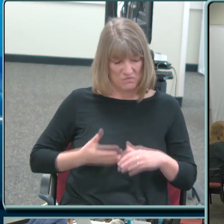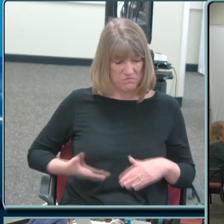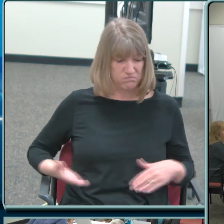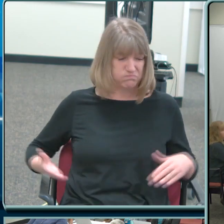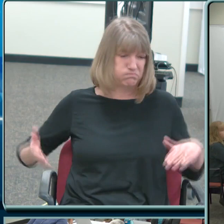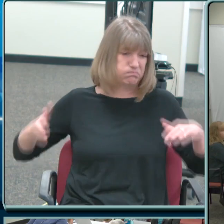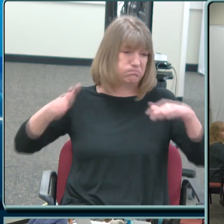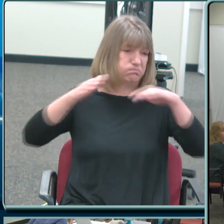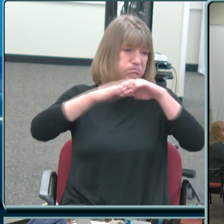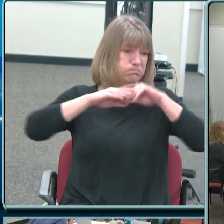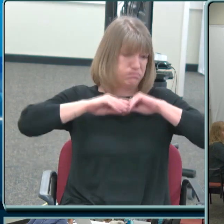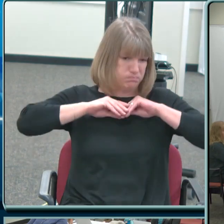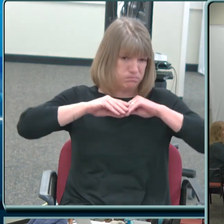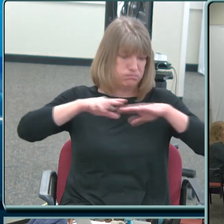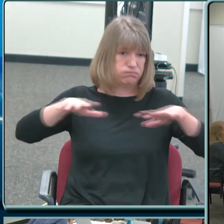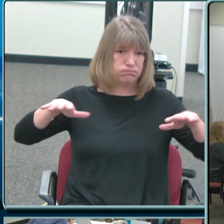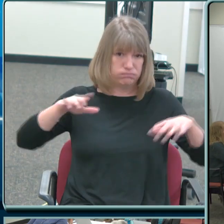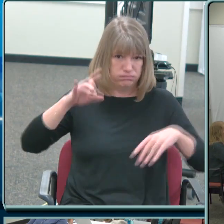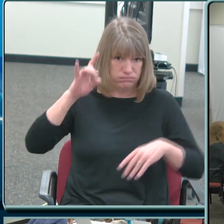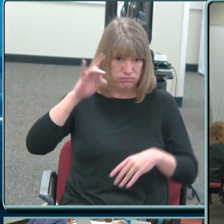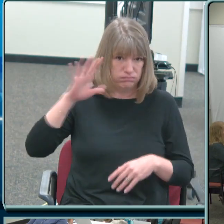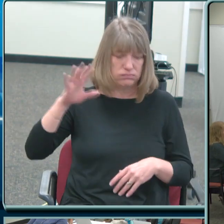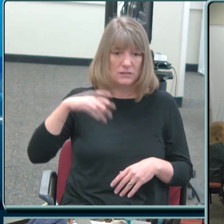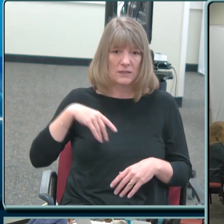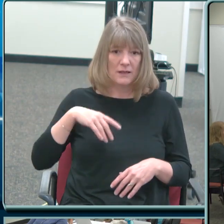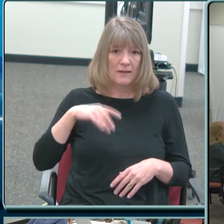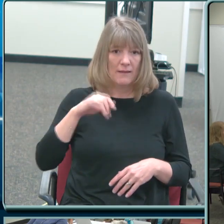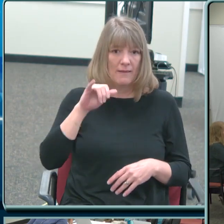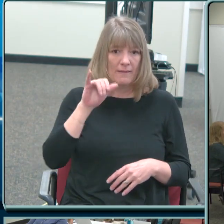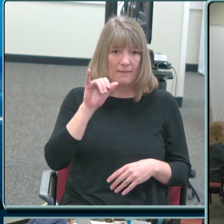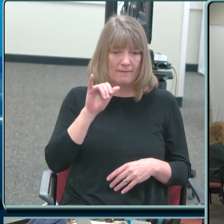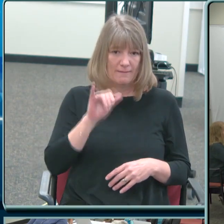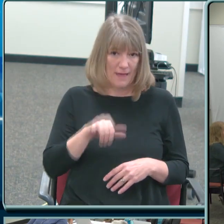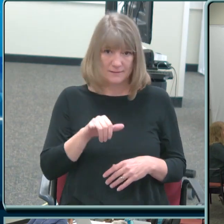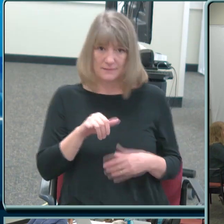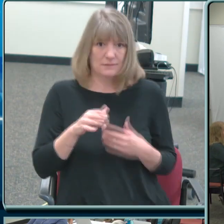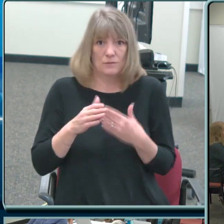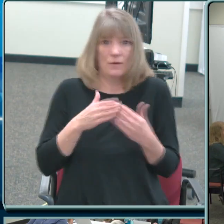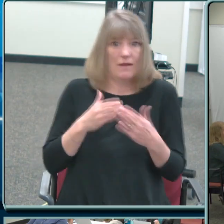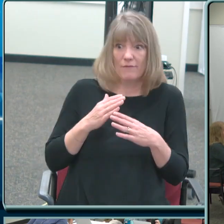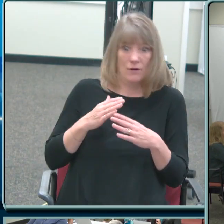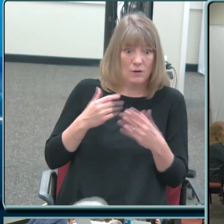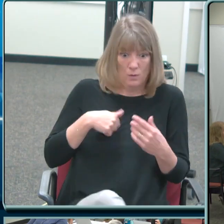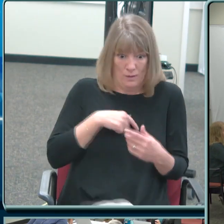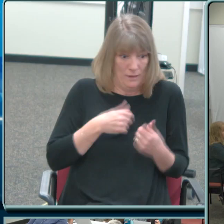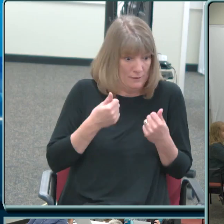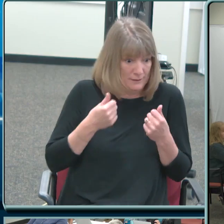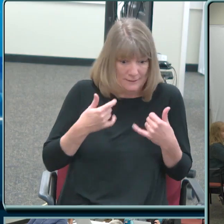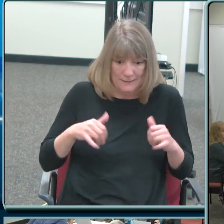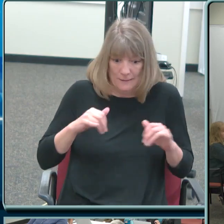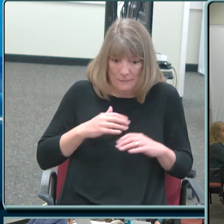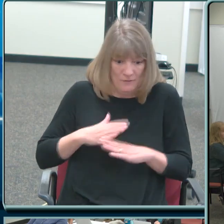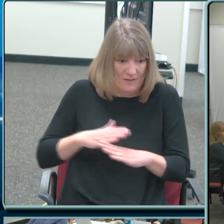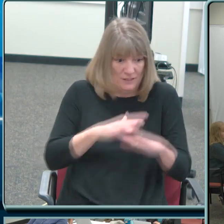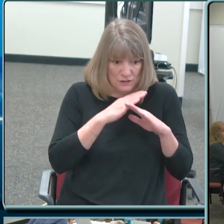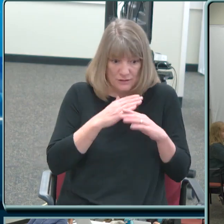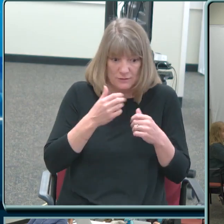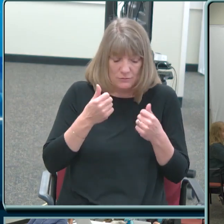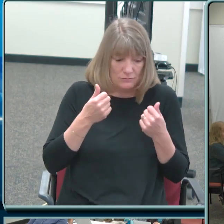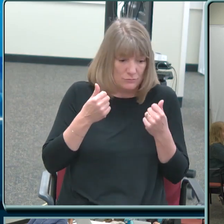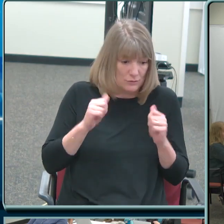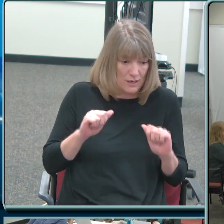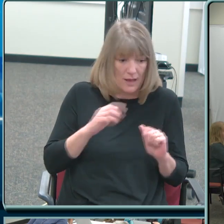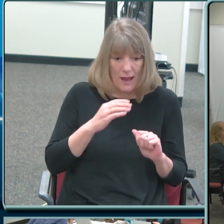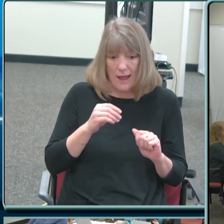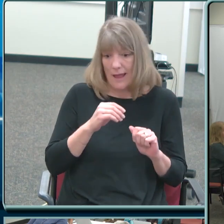Just relatively speaking, this is with whatever prevention measures that we were trying to do, even with the changes of